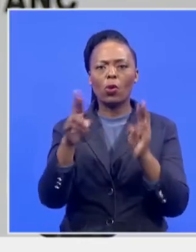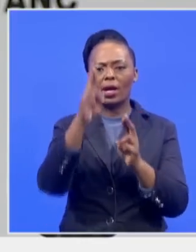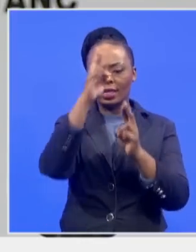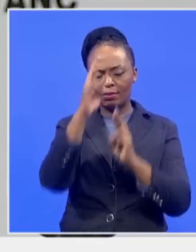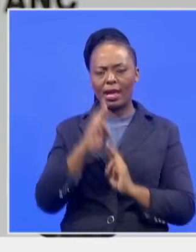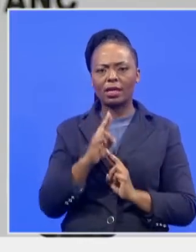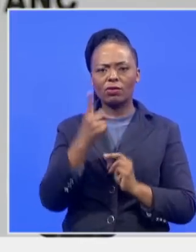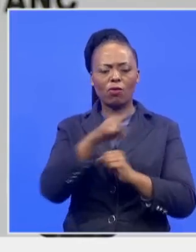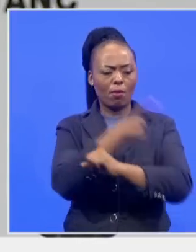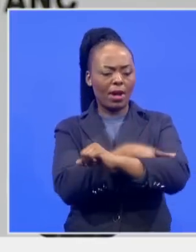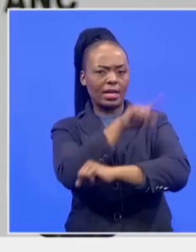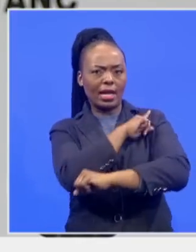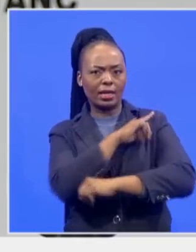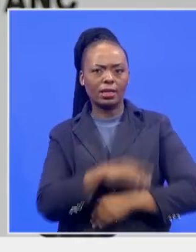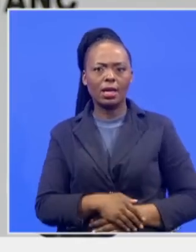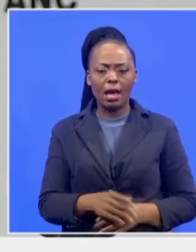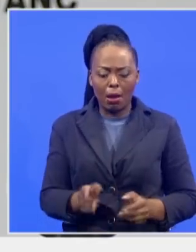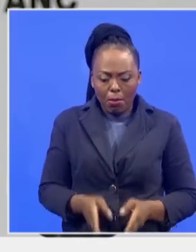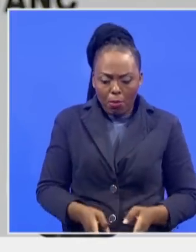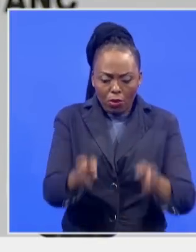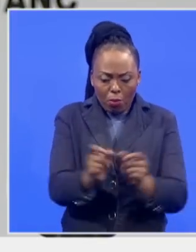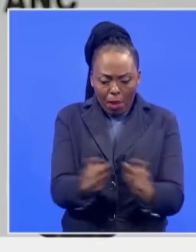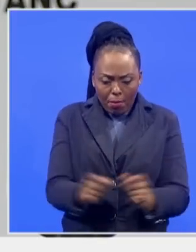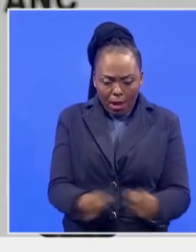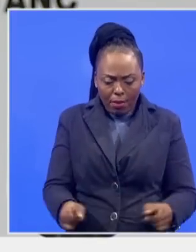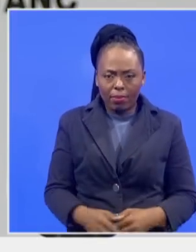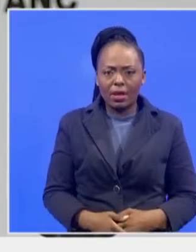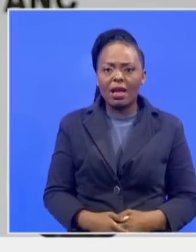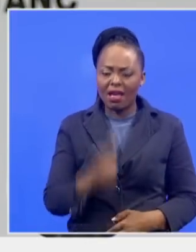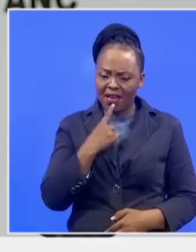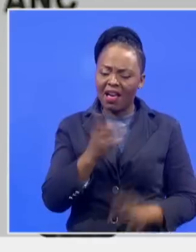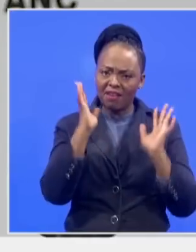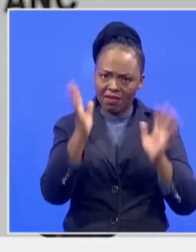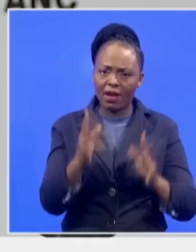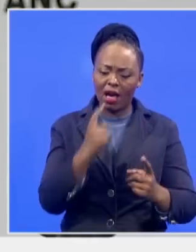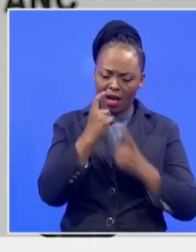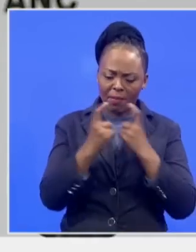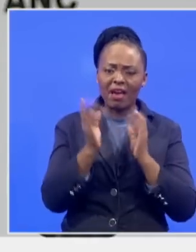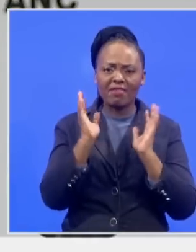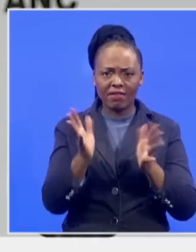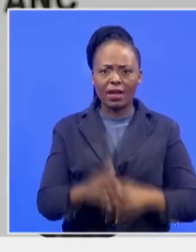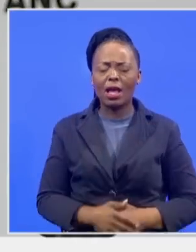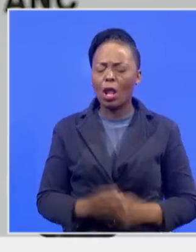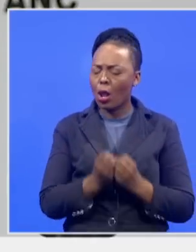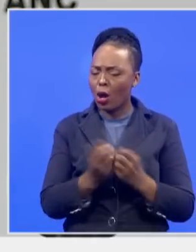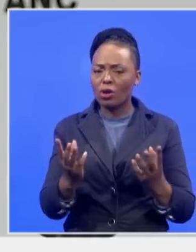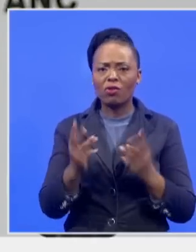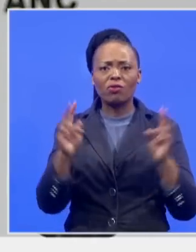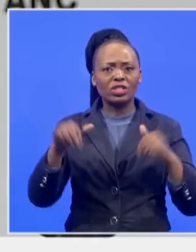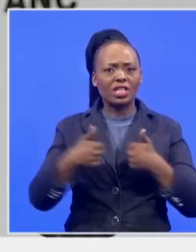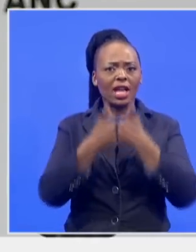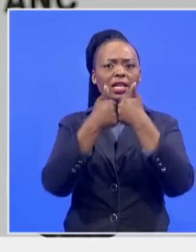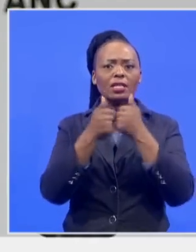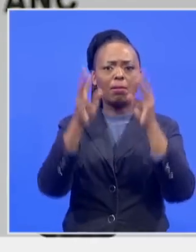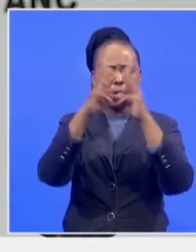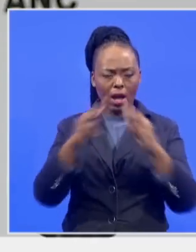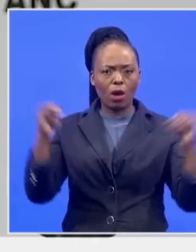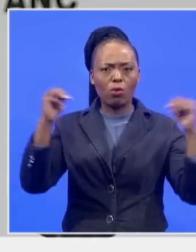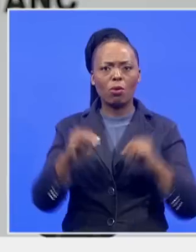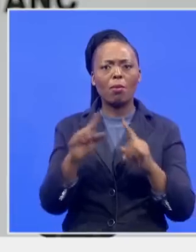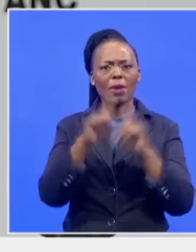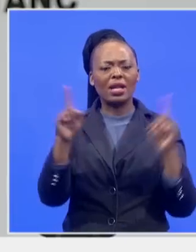the mandate. There are potholes in Mangaung. I was raising this issue. There are many challenges in Mangaung. Our councillors are